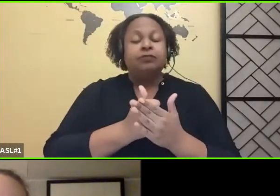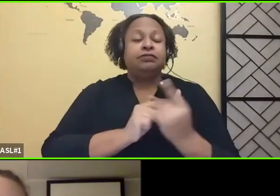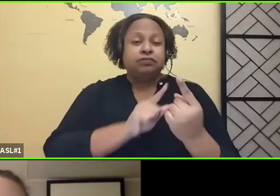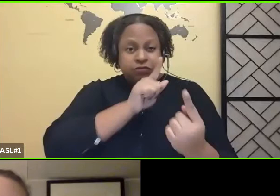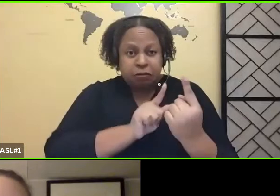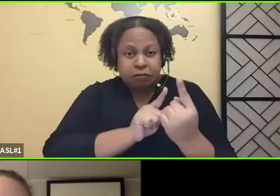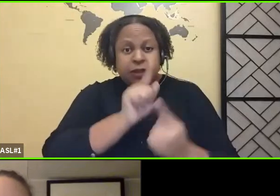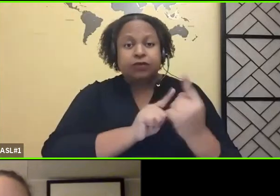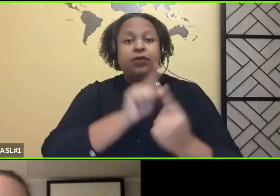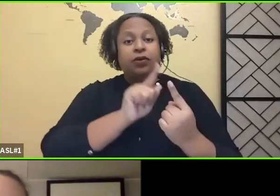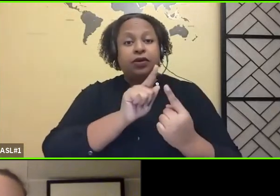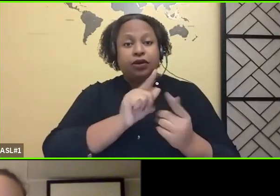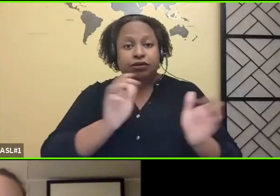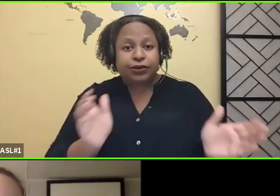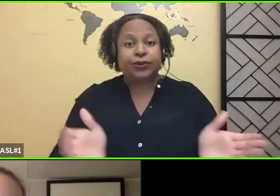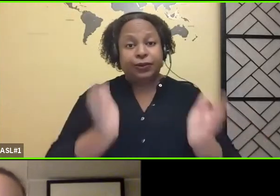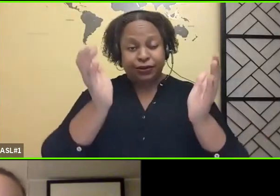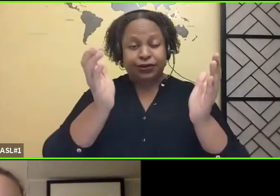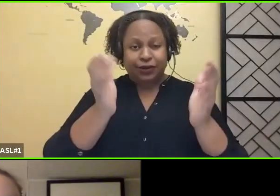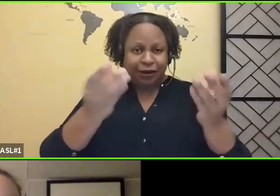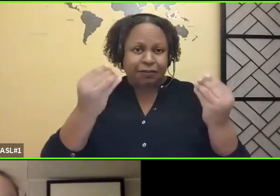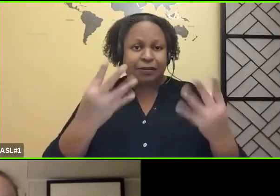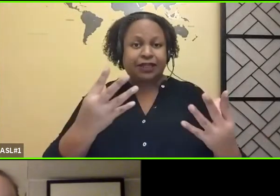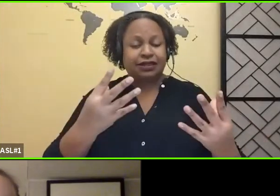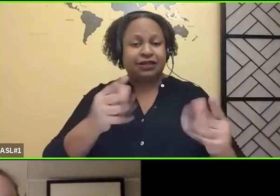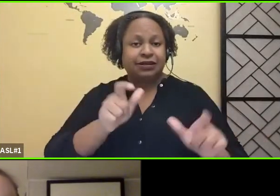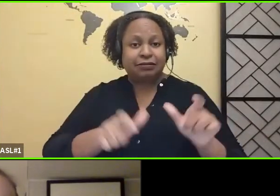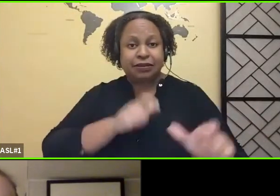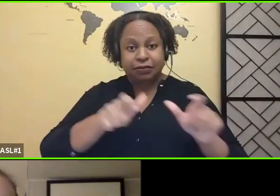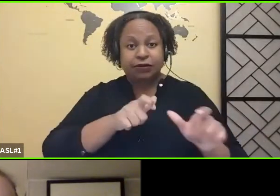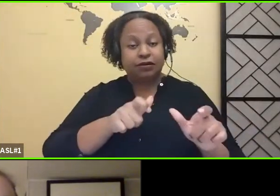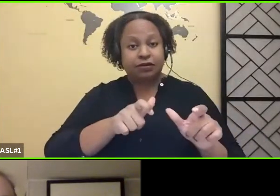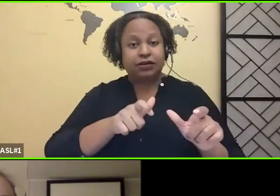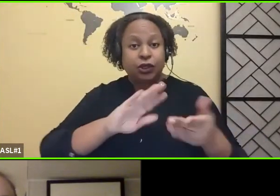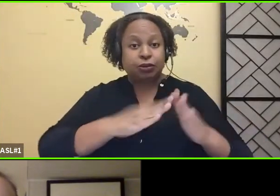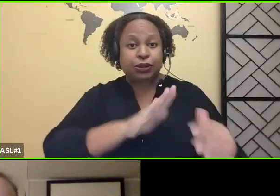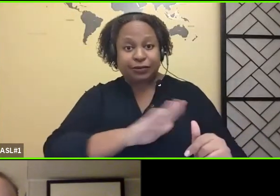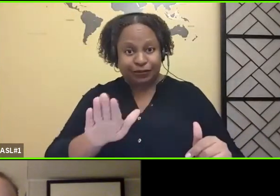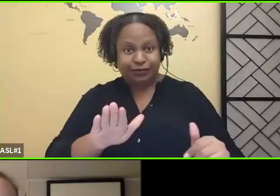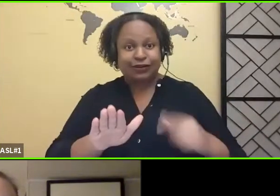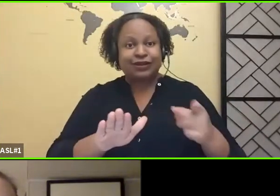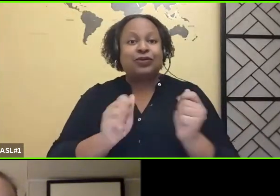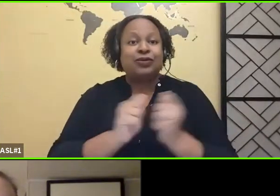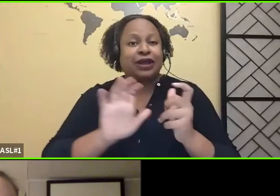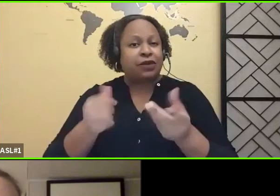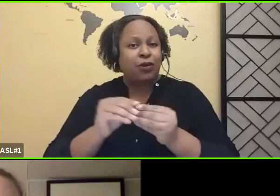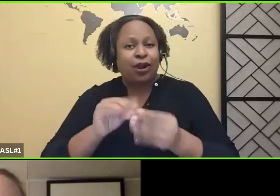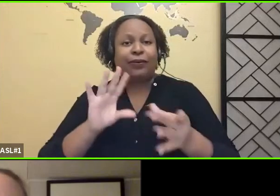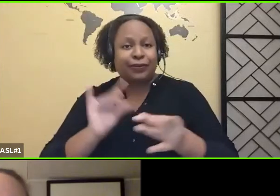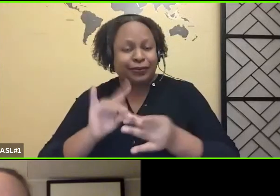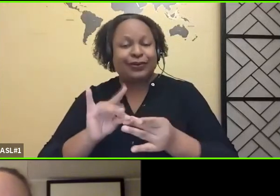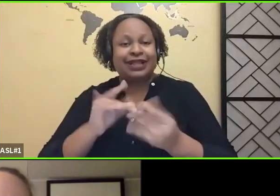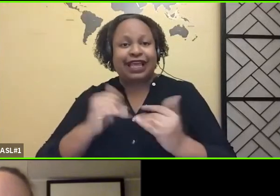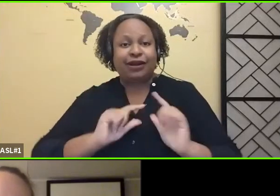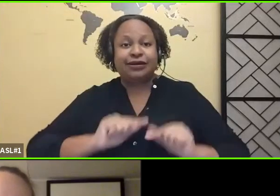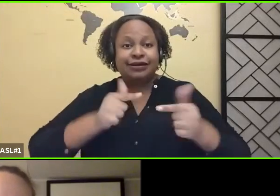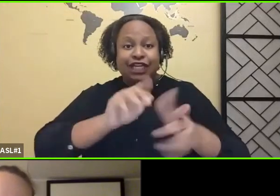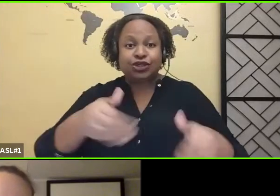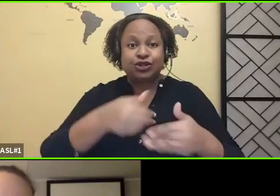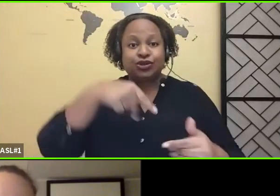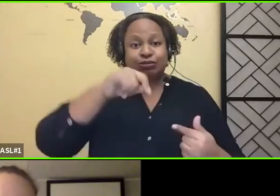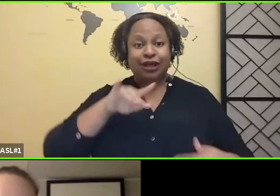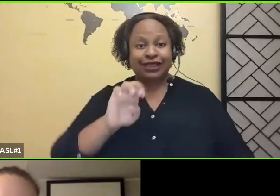and shaped and nurtured so many people in the community. So without further ado, I introduce to you Pauline